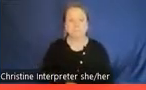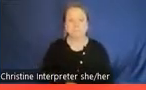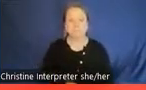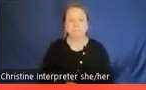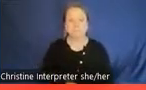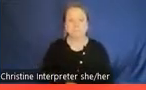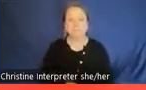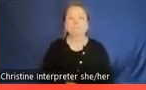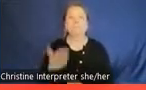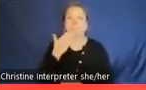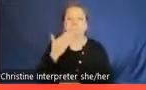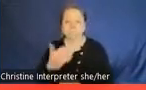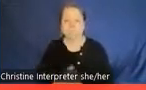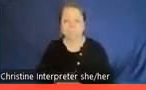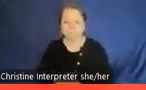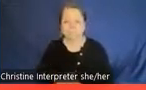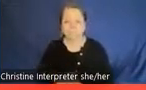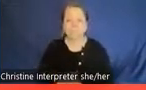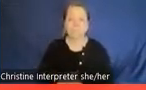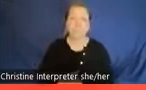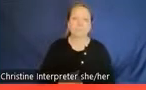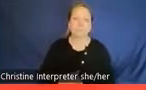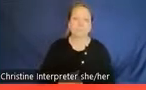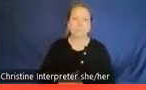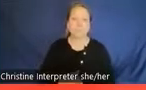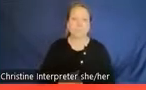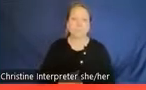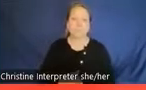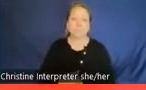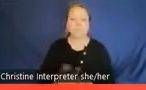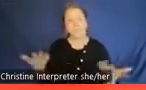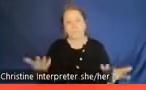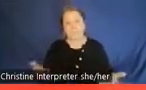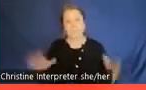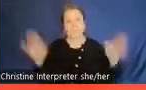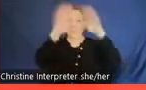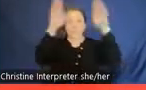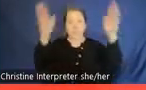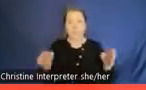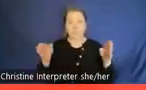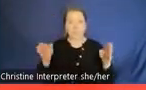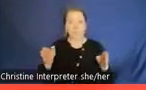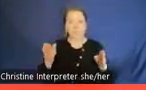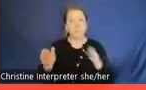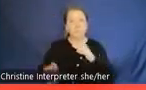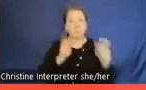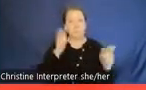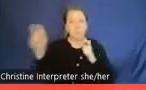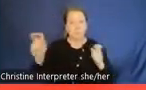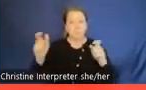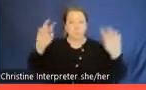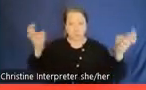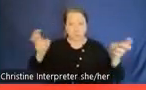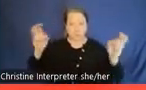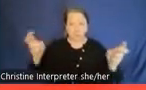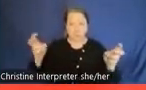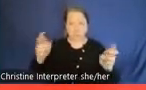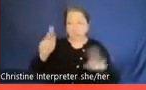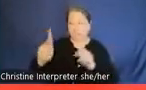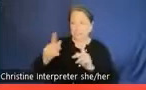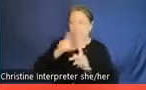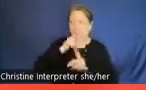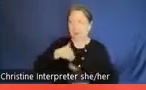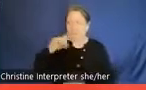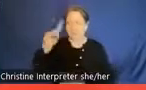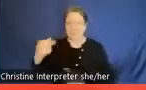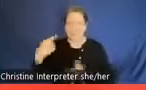Thank you. So housing is one of the biggest topics people with disabilities find themselves in conversations about, and we find